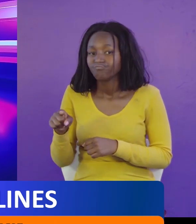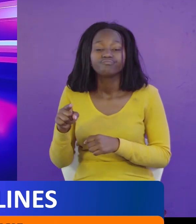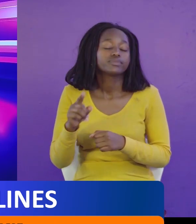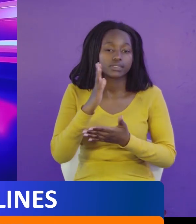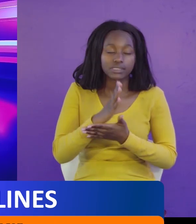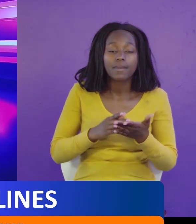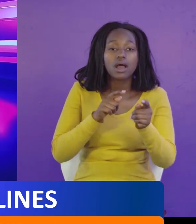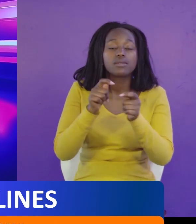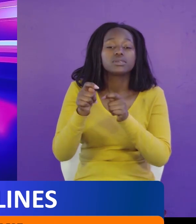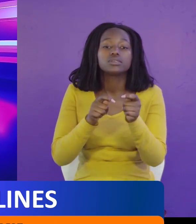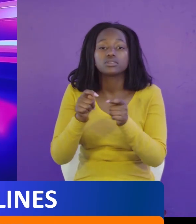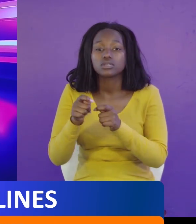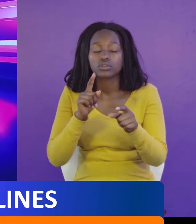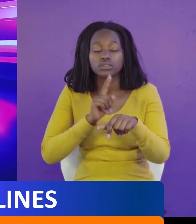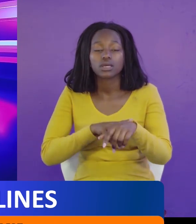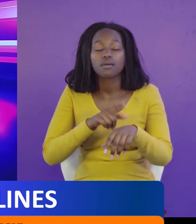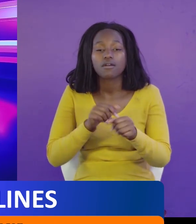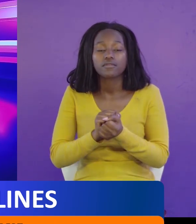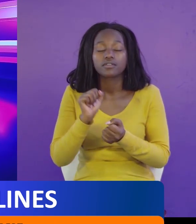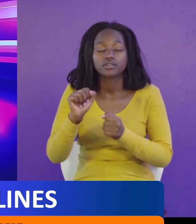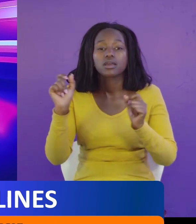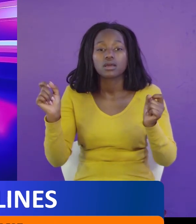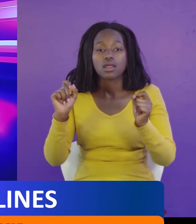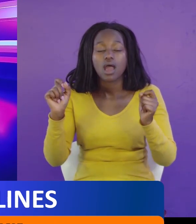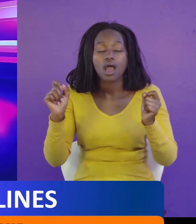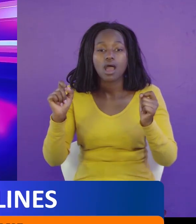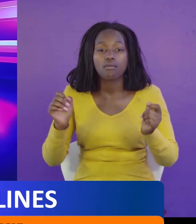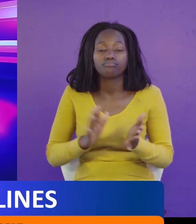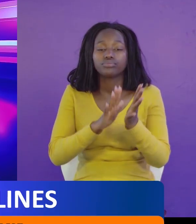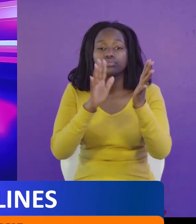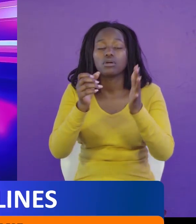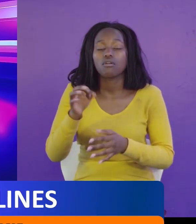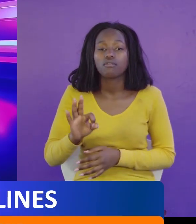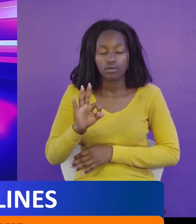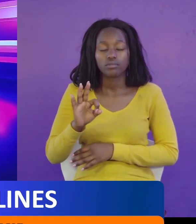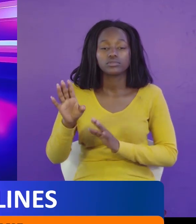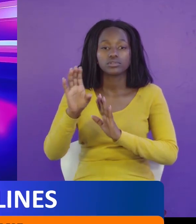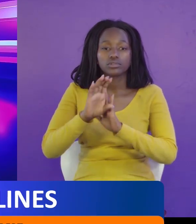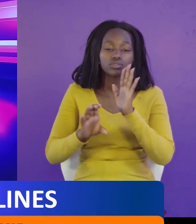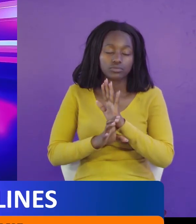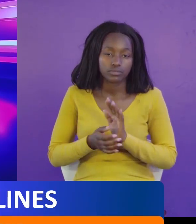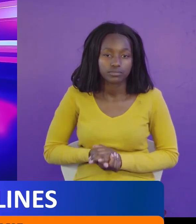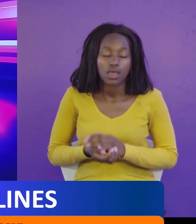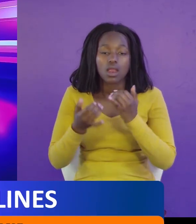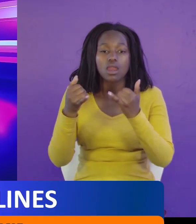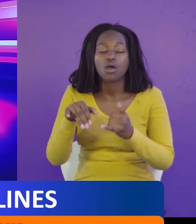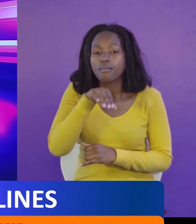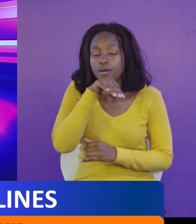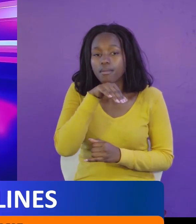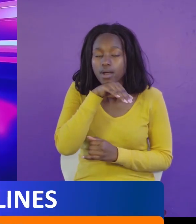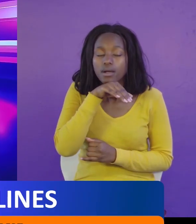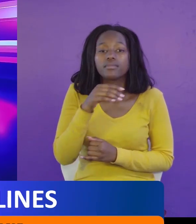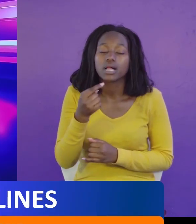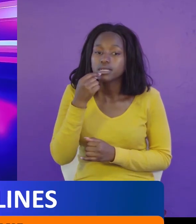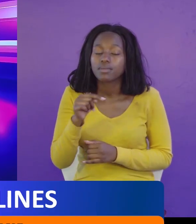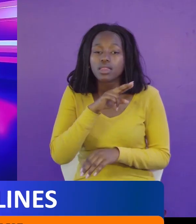administration during the 15th anniversary of the Constitution. Raila argued that the two-tier system of national and